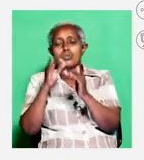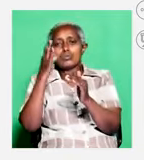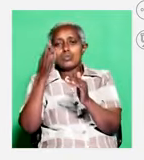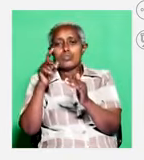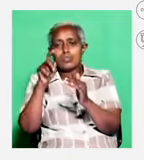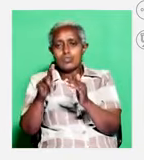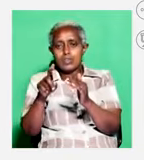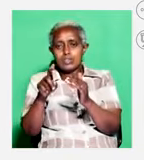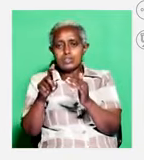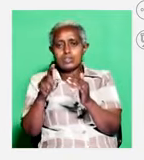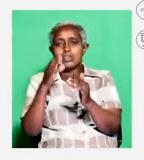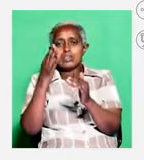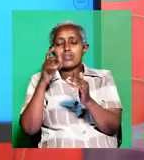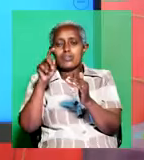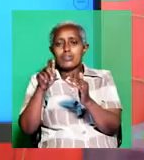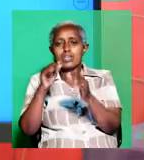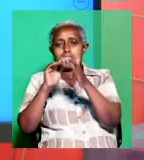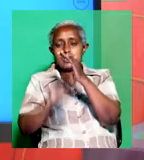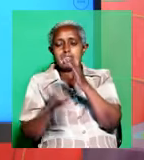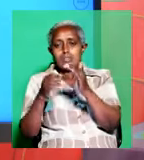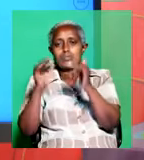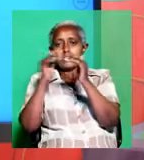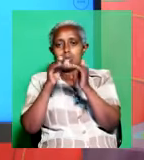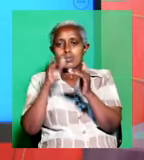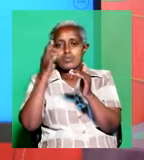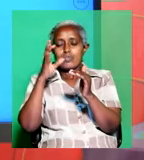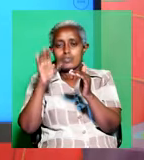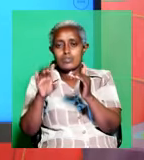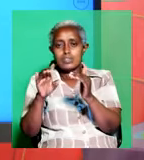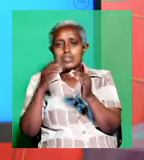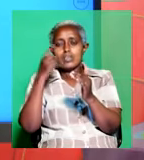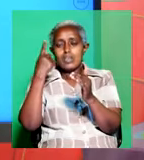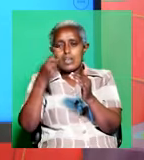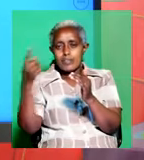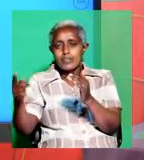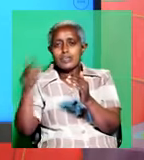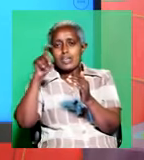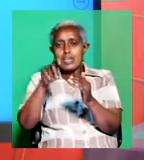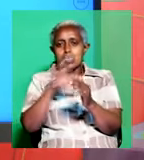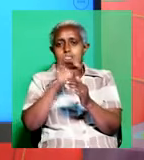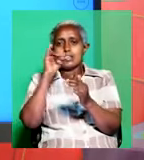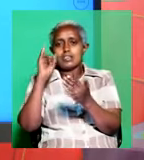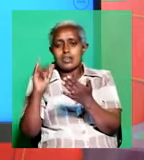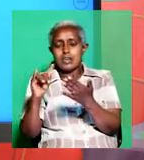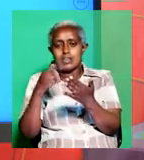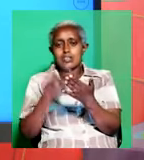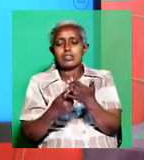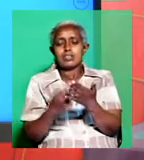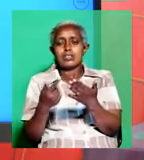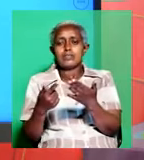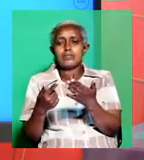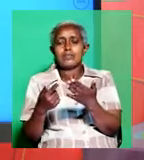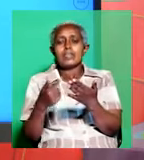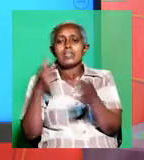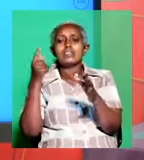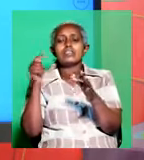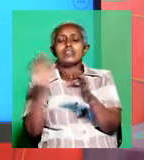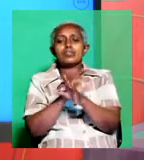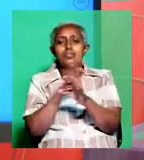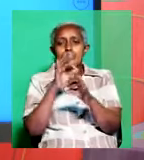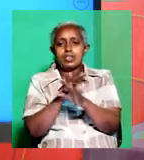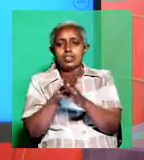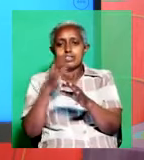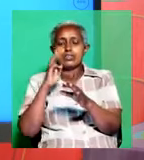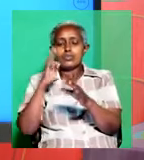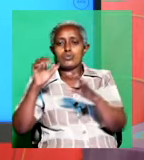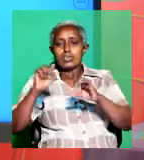of x, or if it is f of x is less than or equal to f of c for every x in I, then the function will